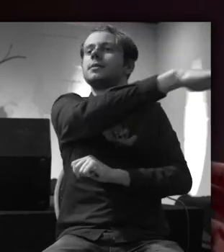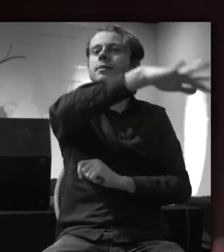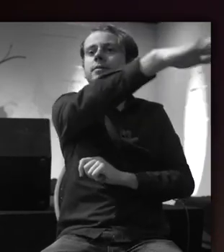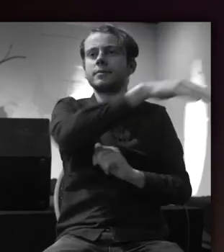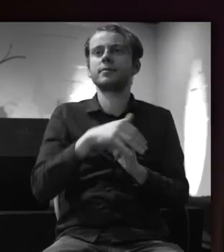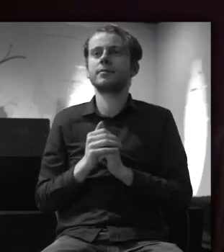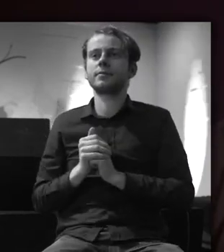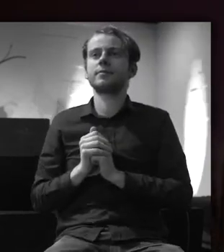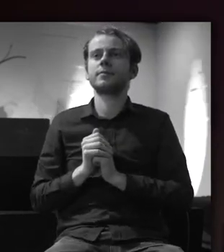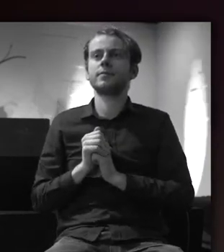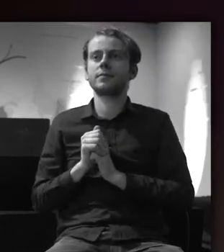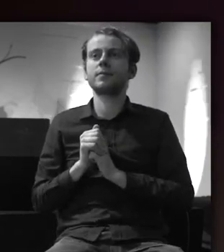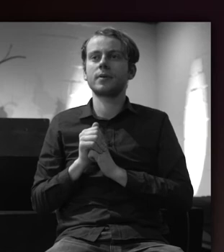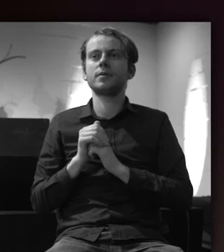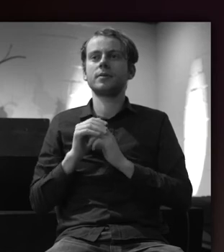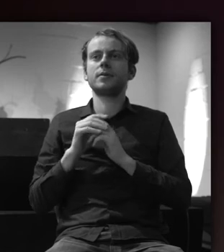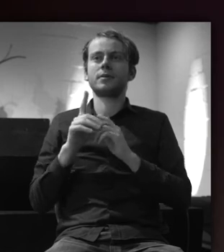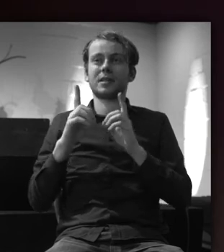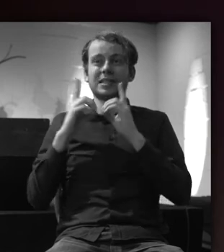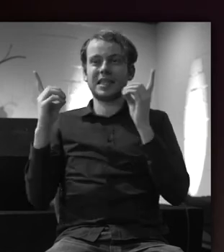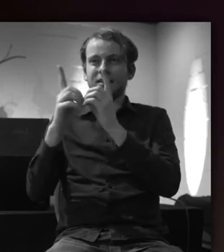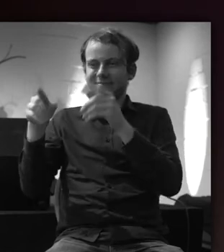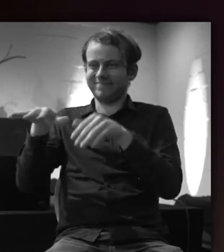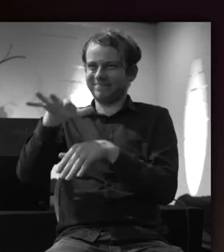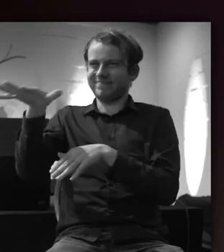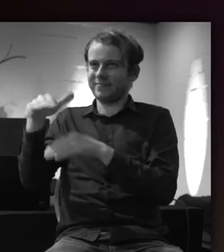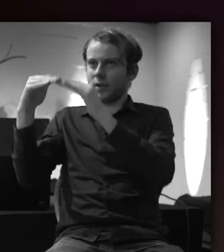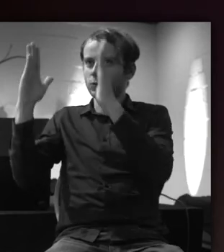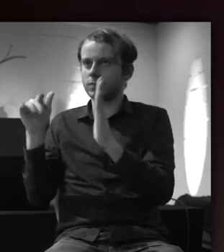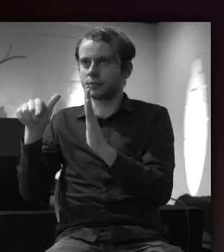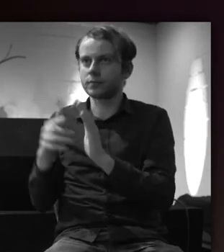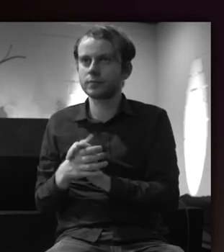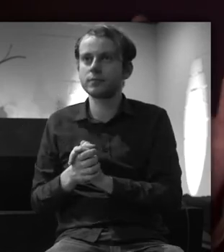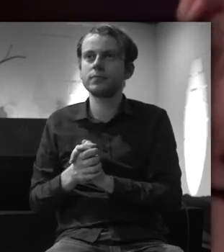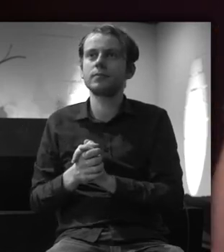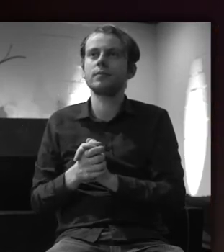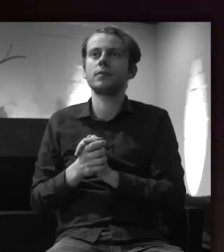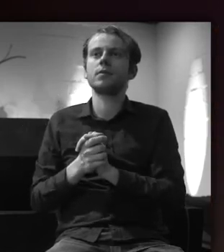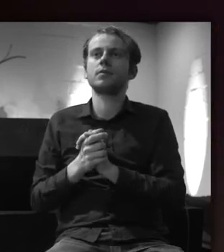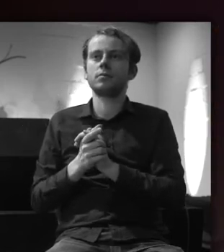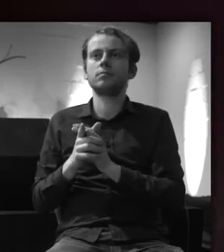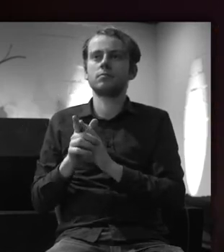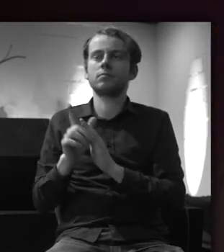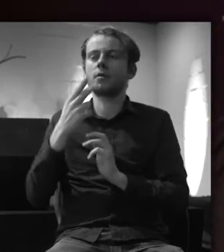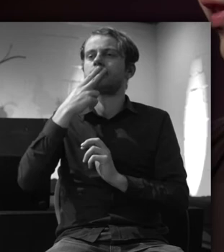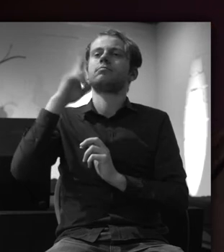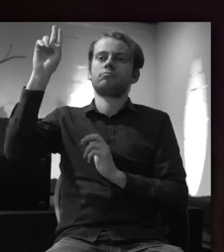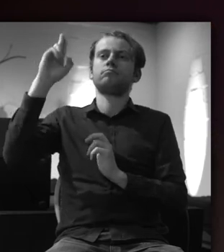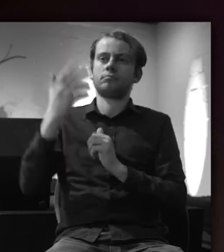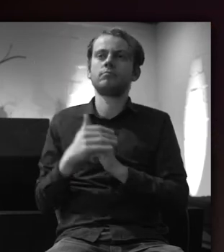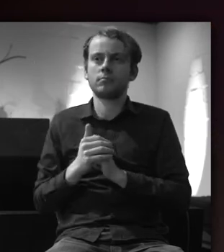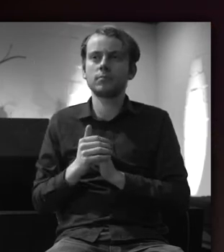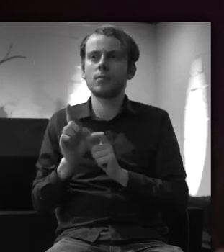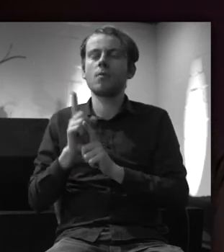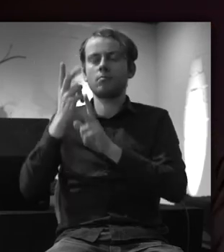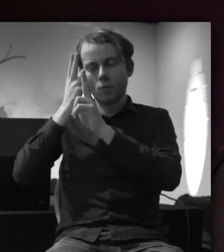district, we're having one quote that we are all saying to each other. Every challenge or every problem we are facing today